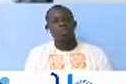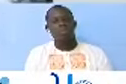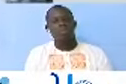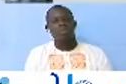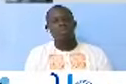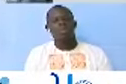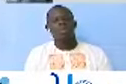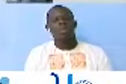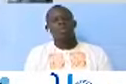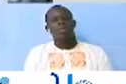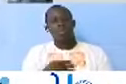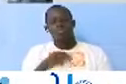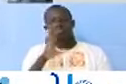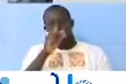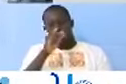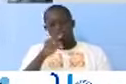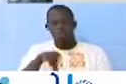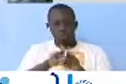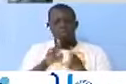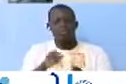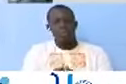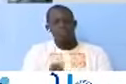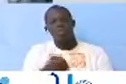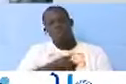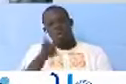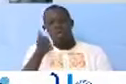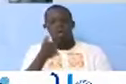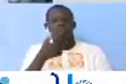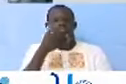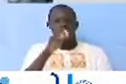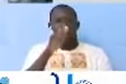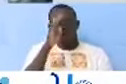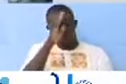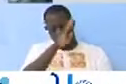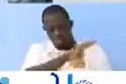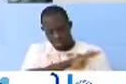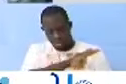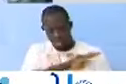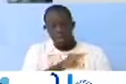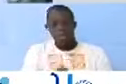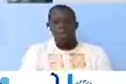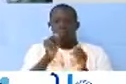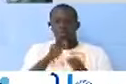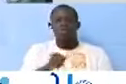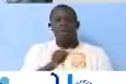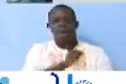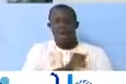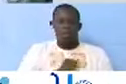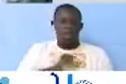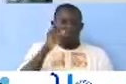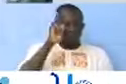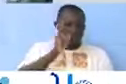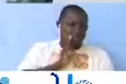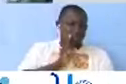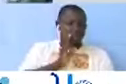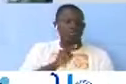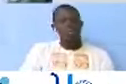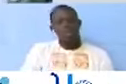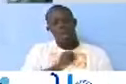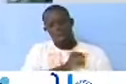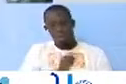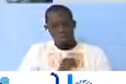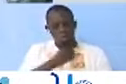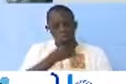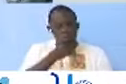have is to speak to my younger siblings so that our fathers